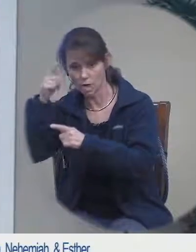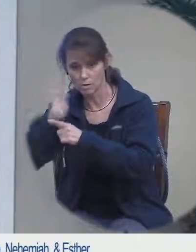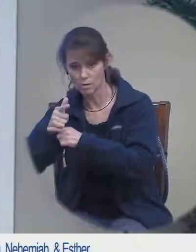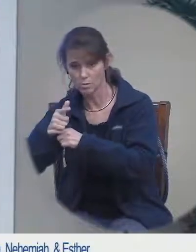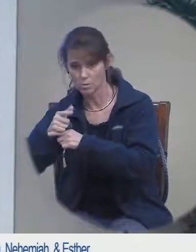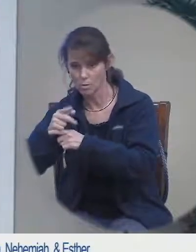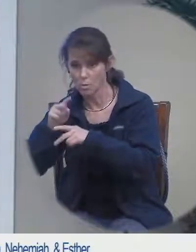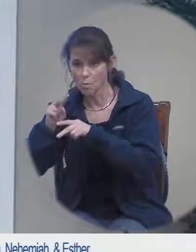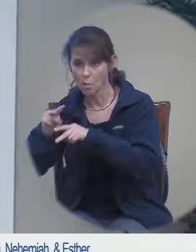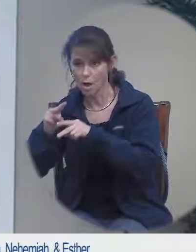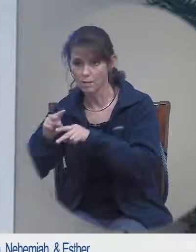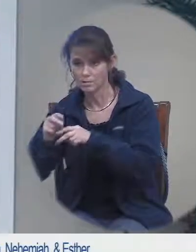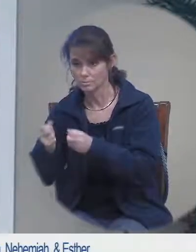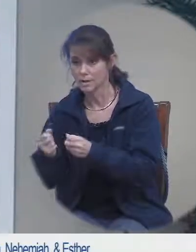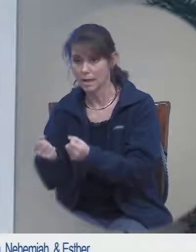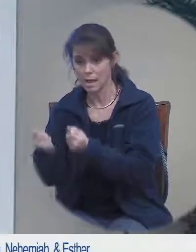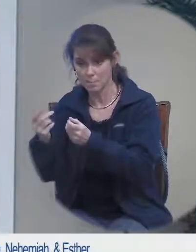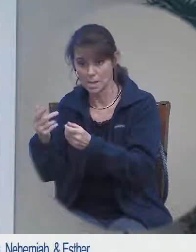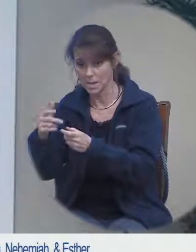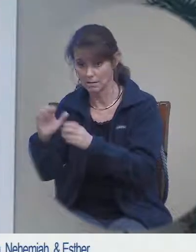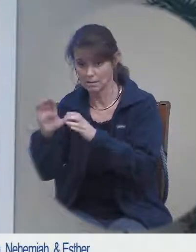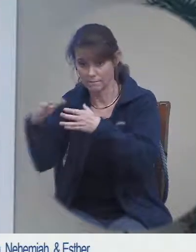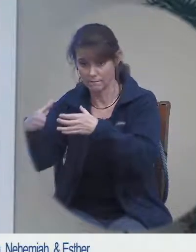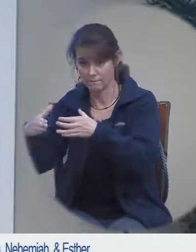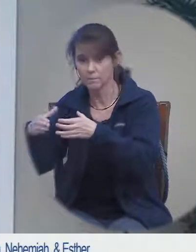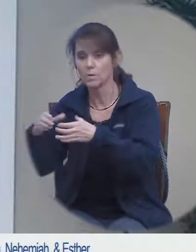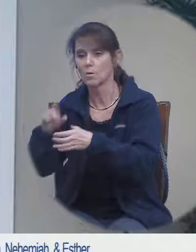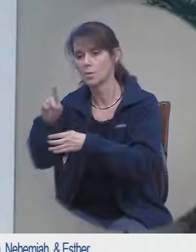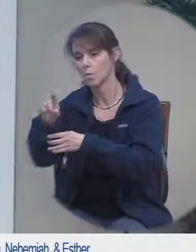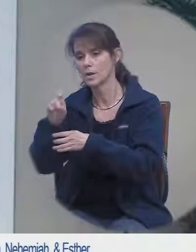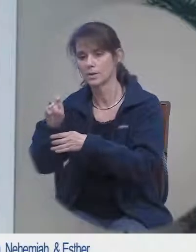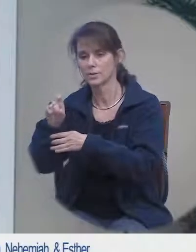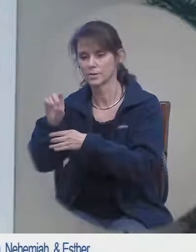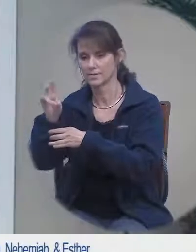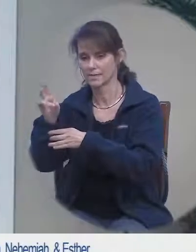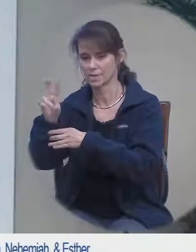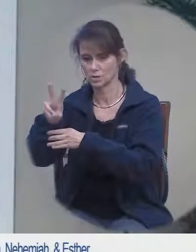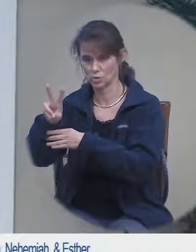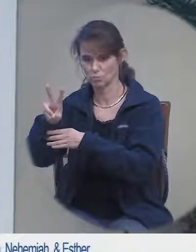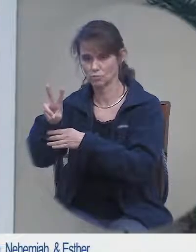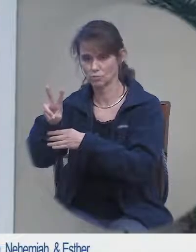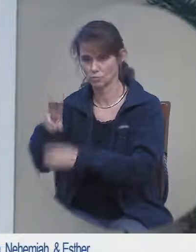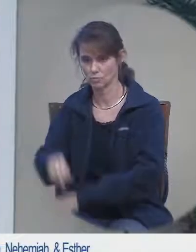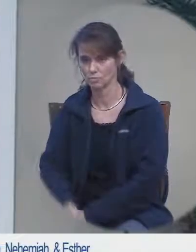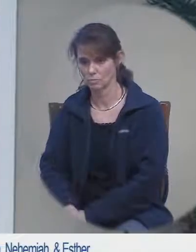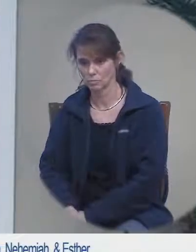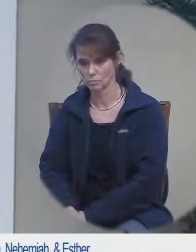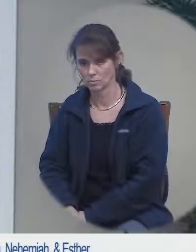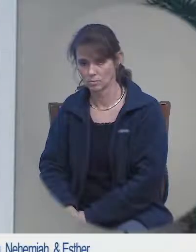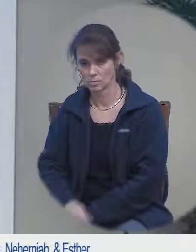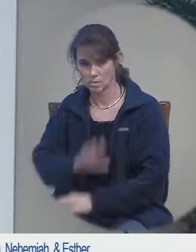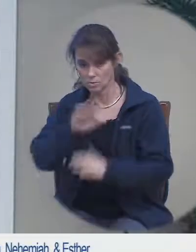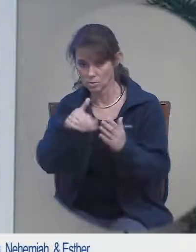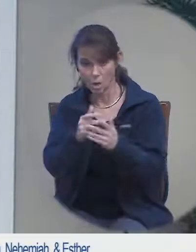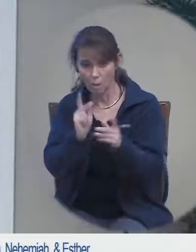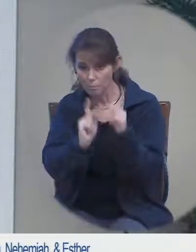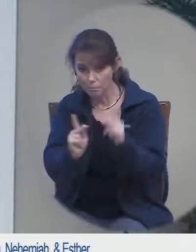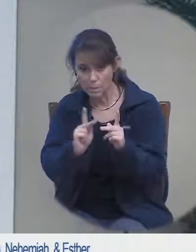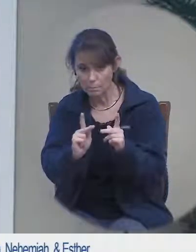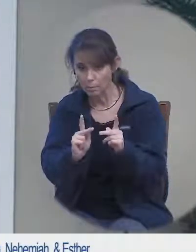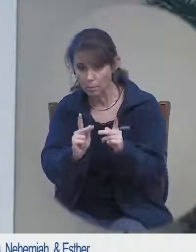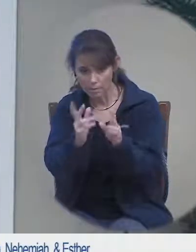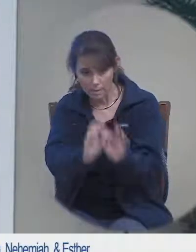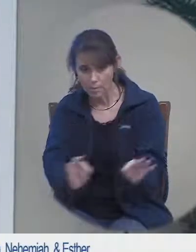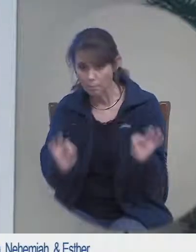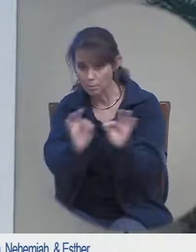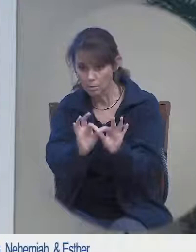were 172. So you have this number of people, and all of them were important. All of them had a vital